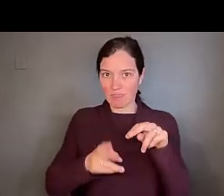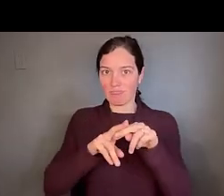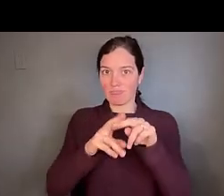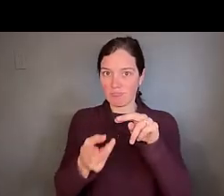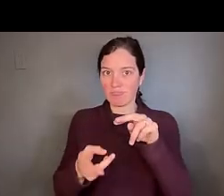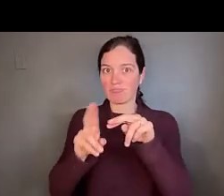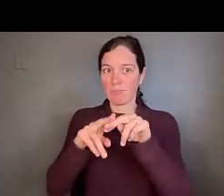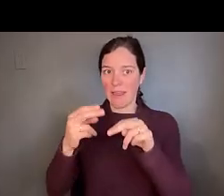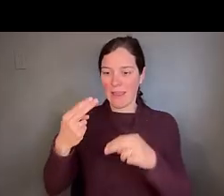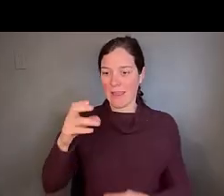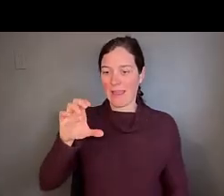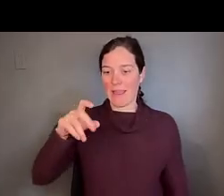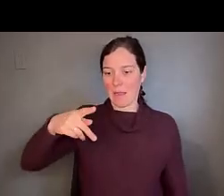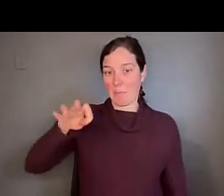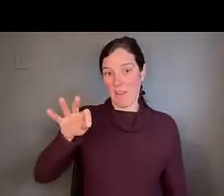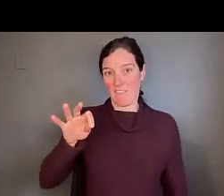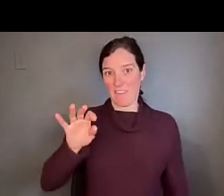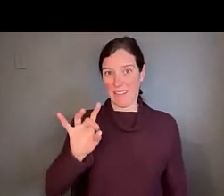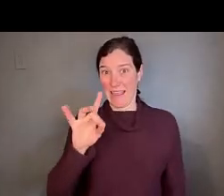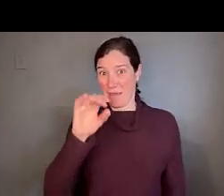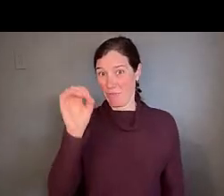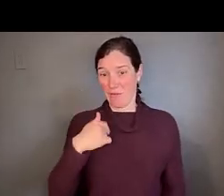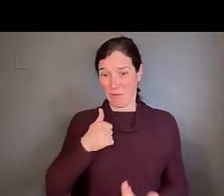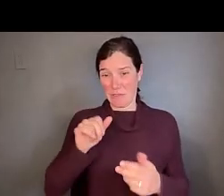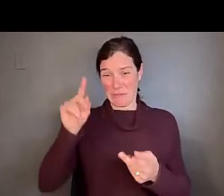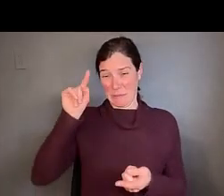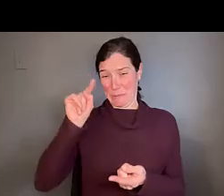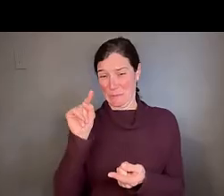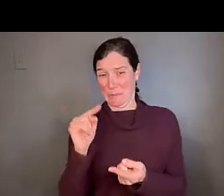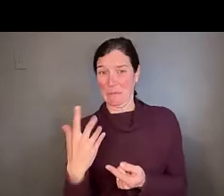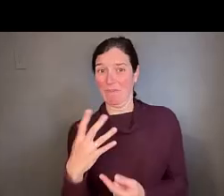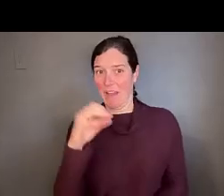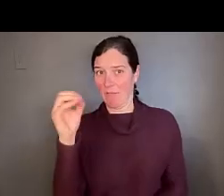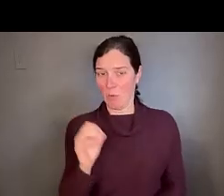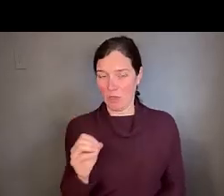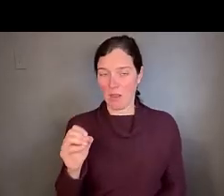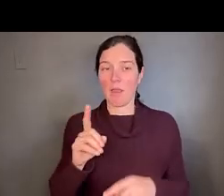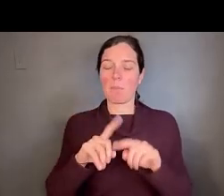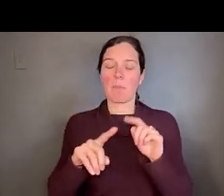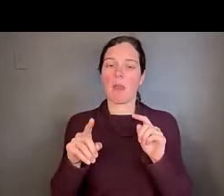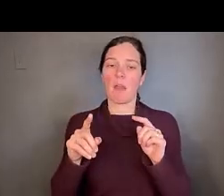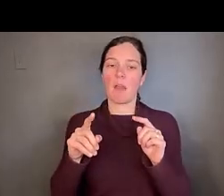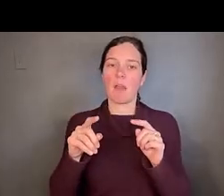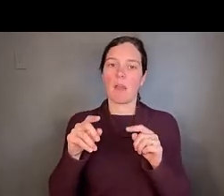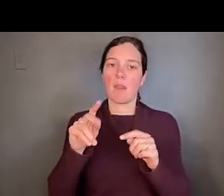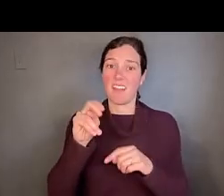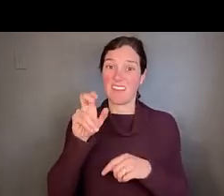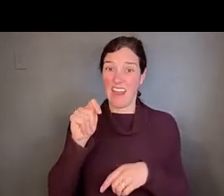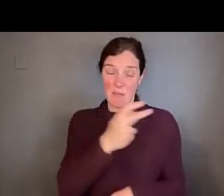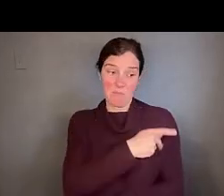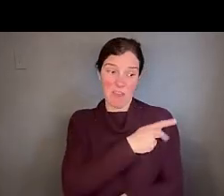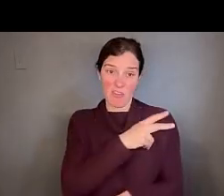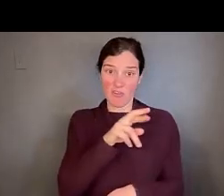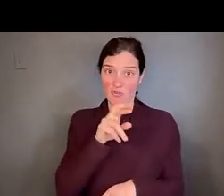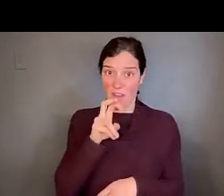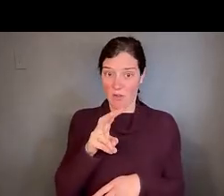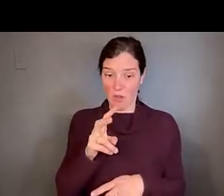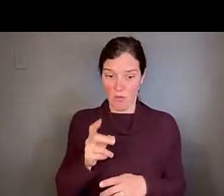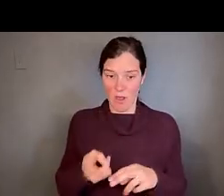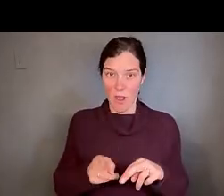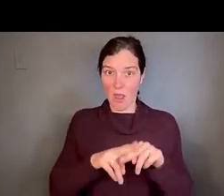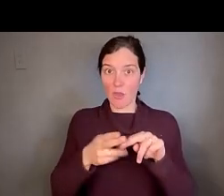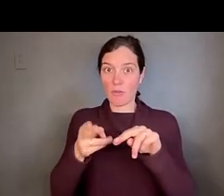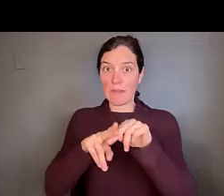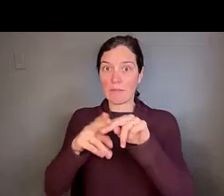At HCPF, it's running around 8%. We're trying to get that more down towards the 5%. But the net patient revenue moves up.